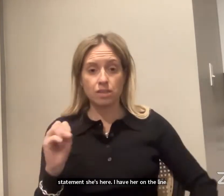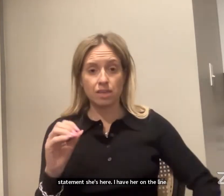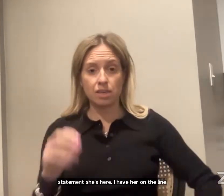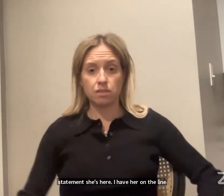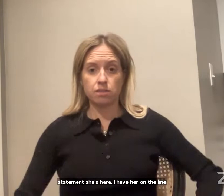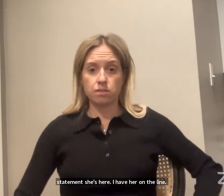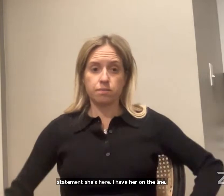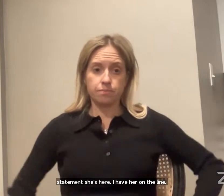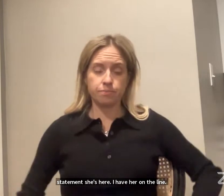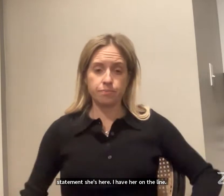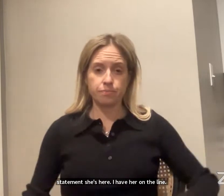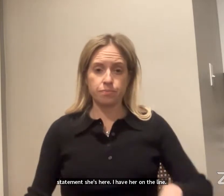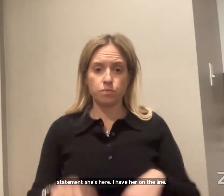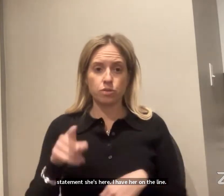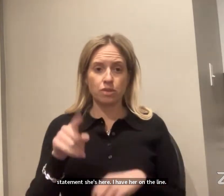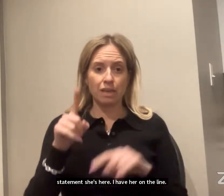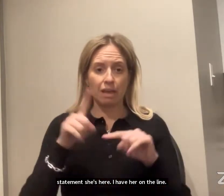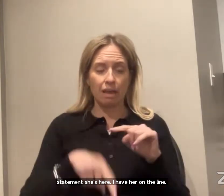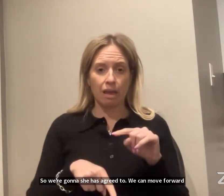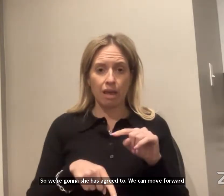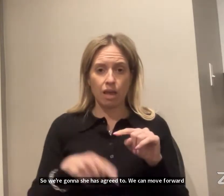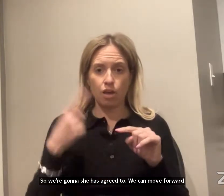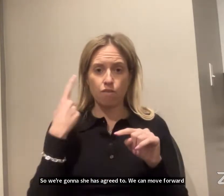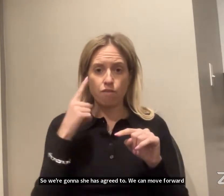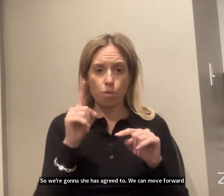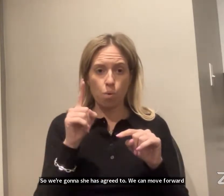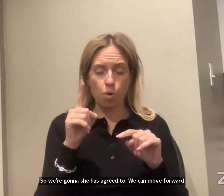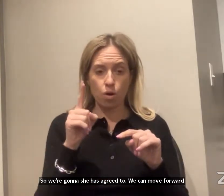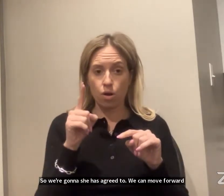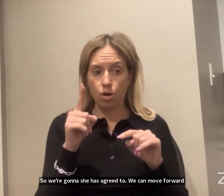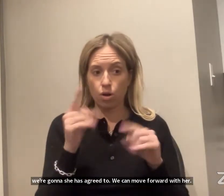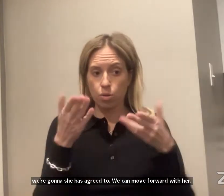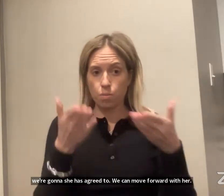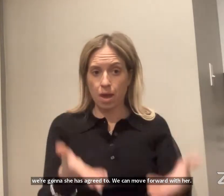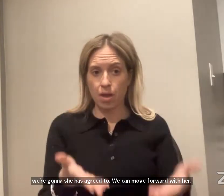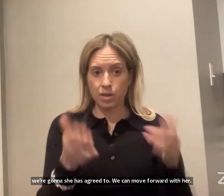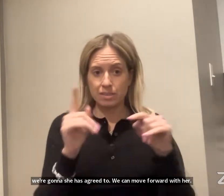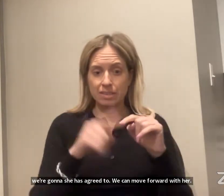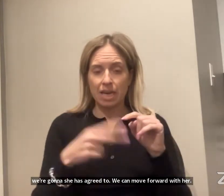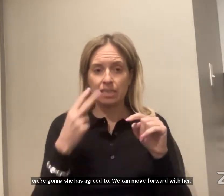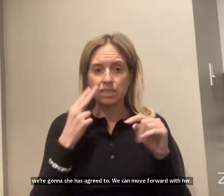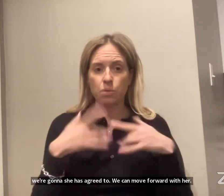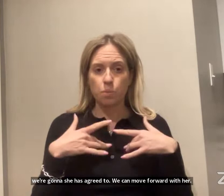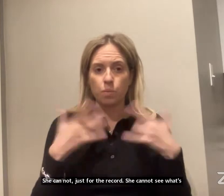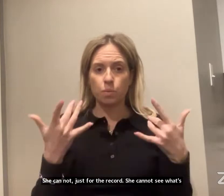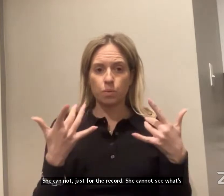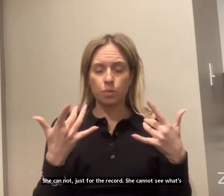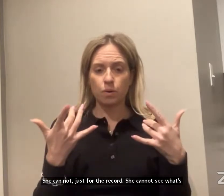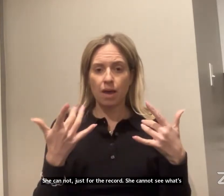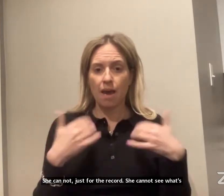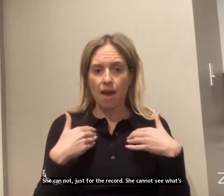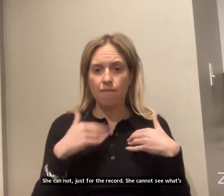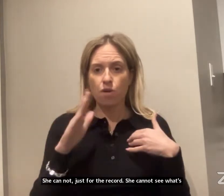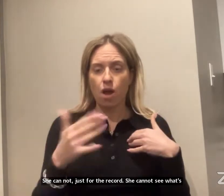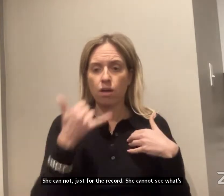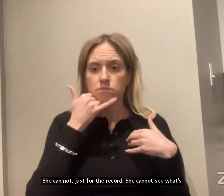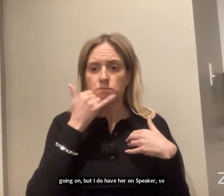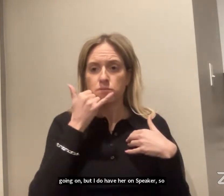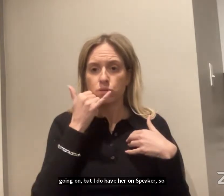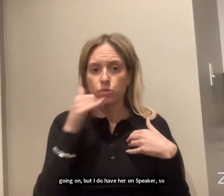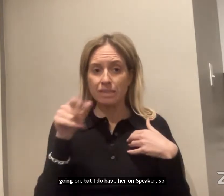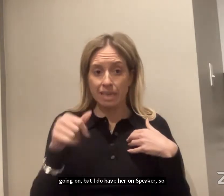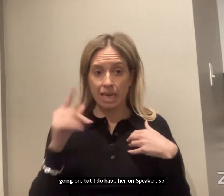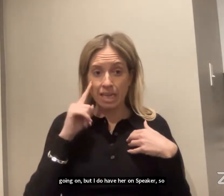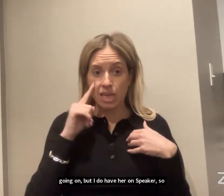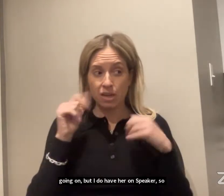her. She cannot, just for the record, she cannot see what's going on, but I do have her on speaker so that she can hear. And